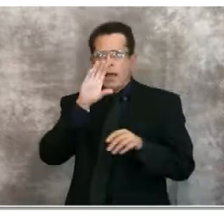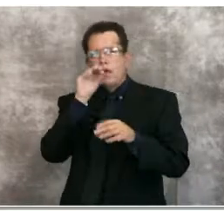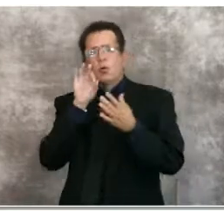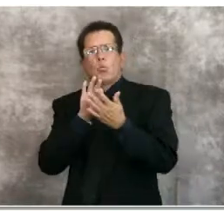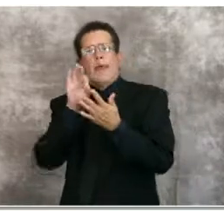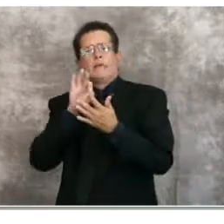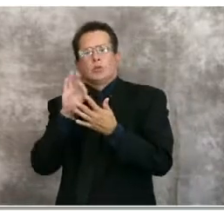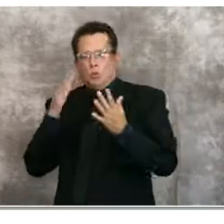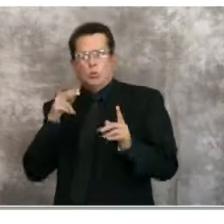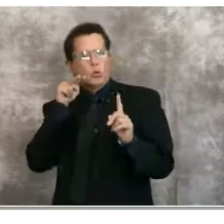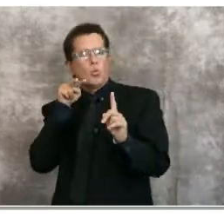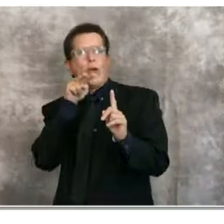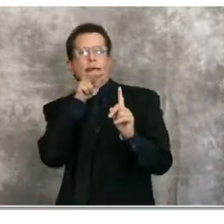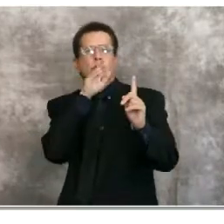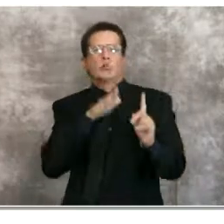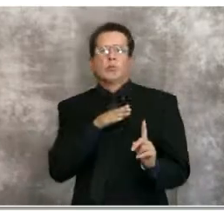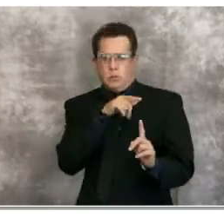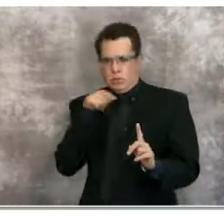have